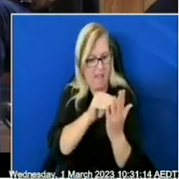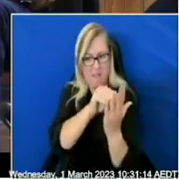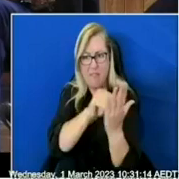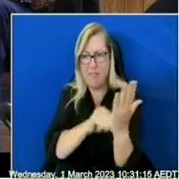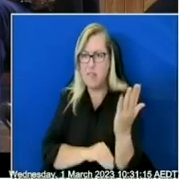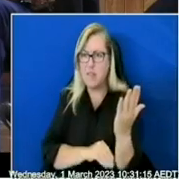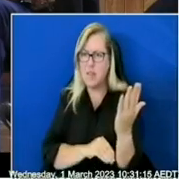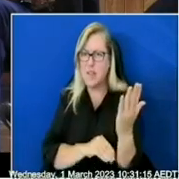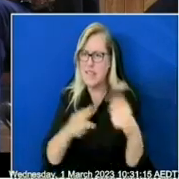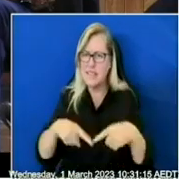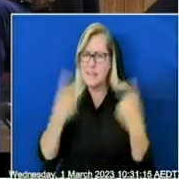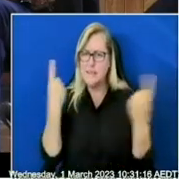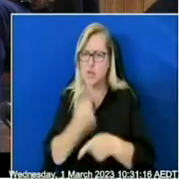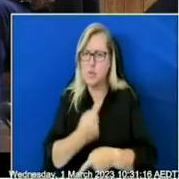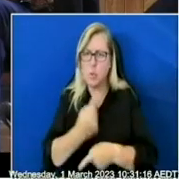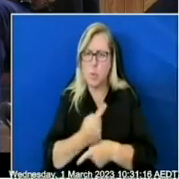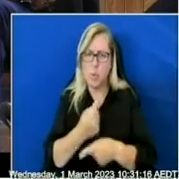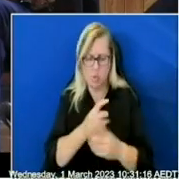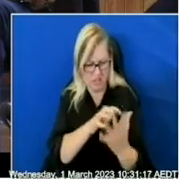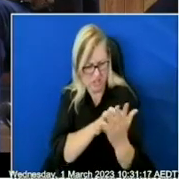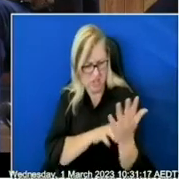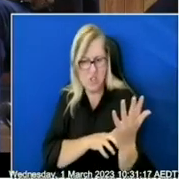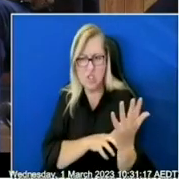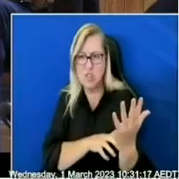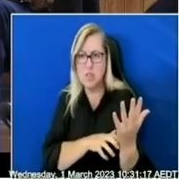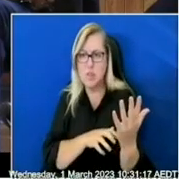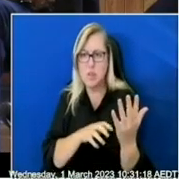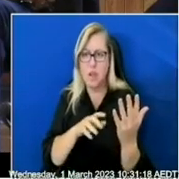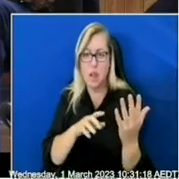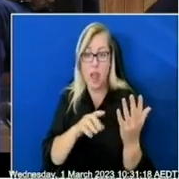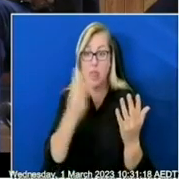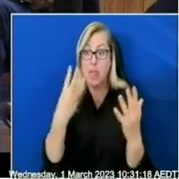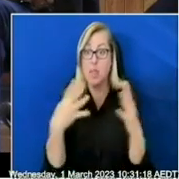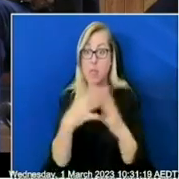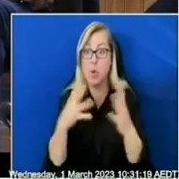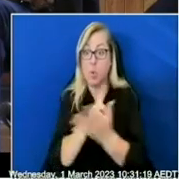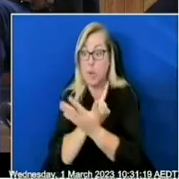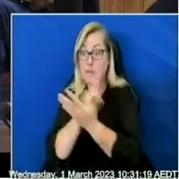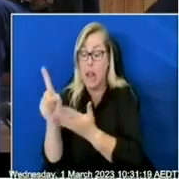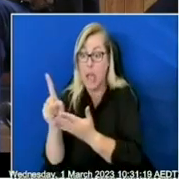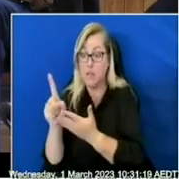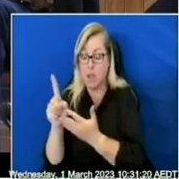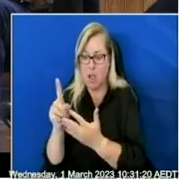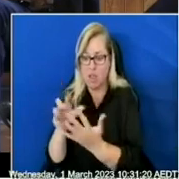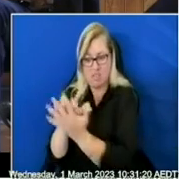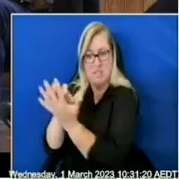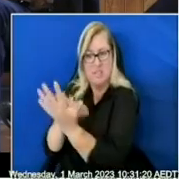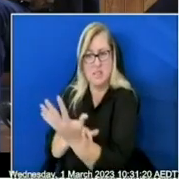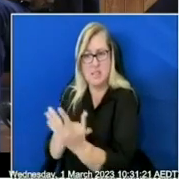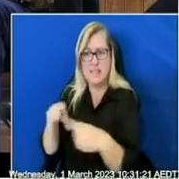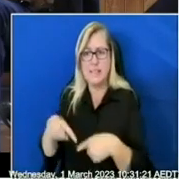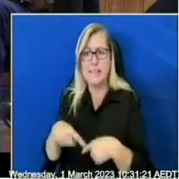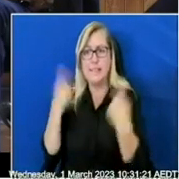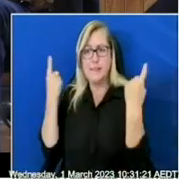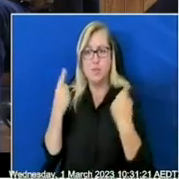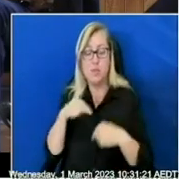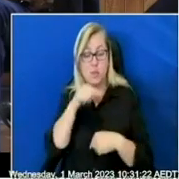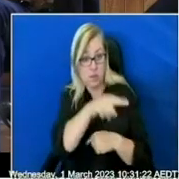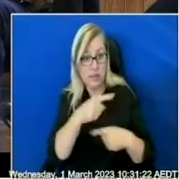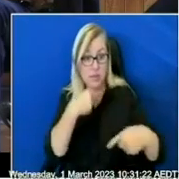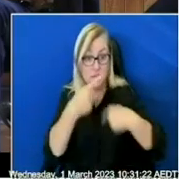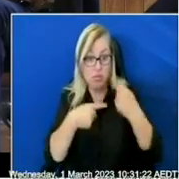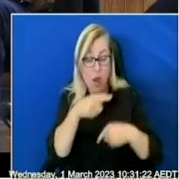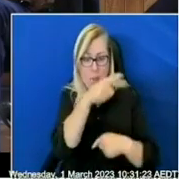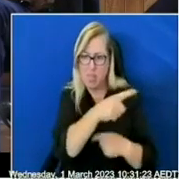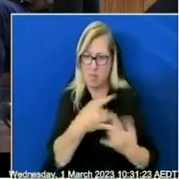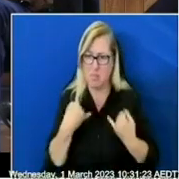3 weeks later, there's all these other comments. So already this system is describing them in a disgusting, inhumane way. All her teeth are